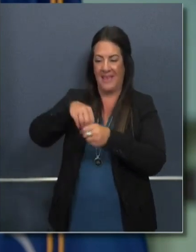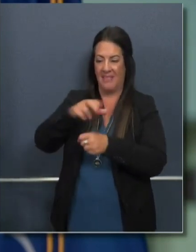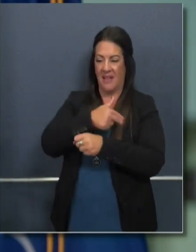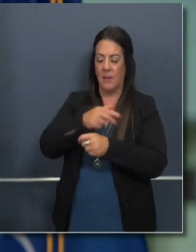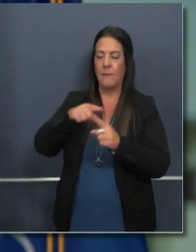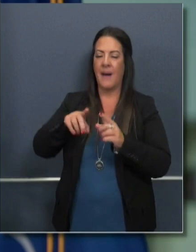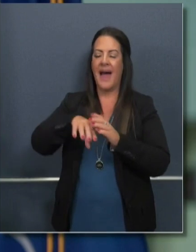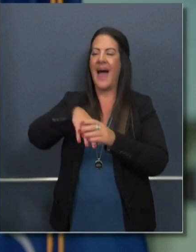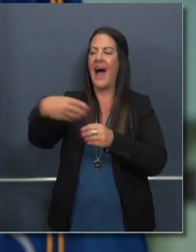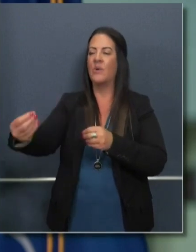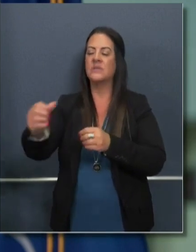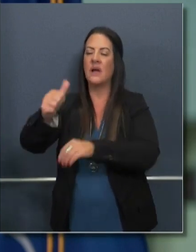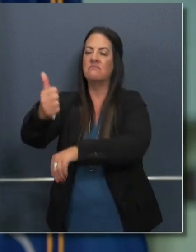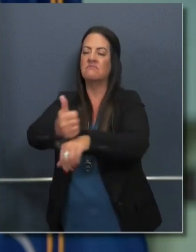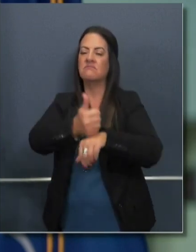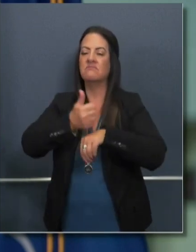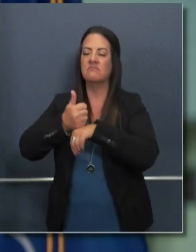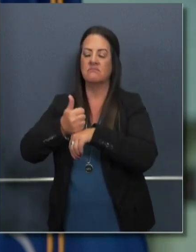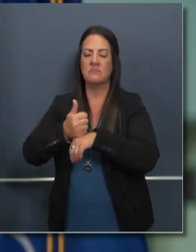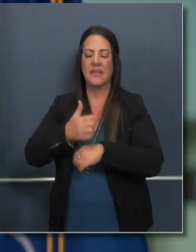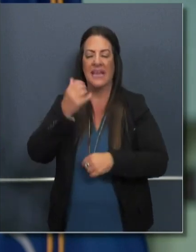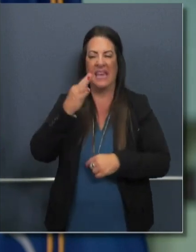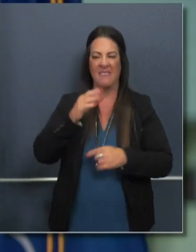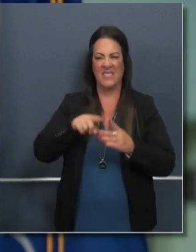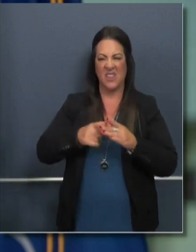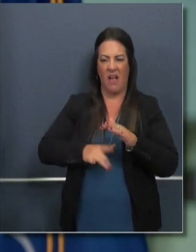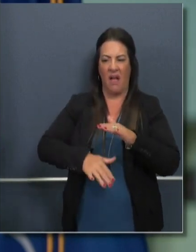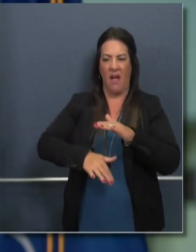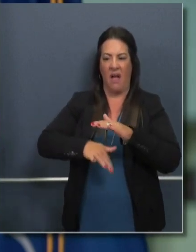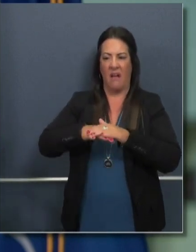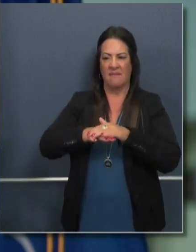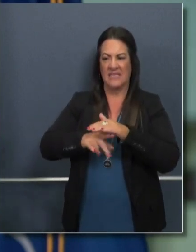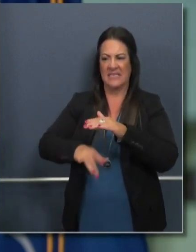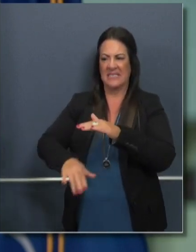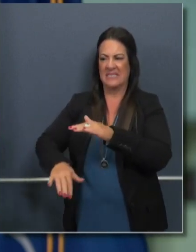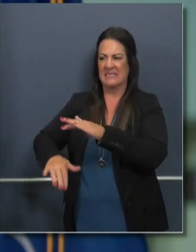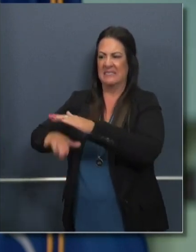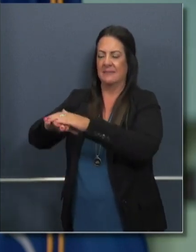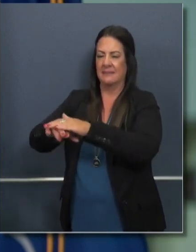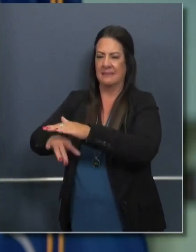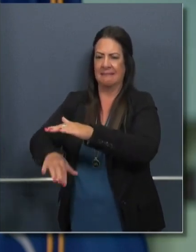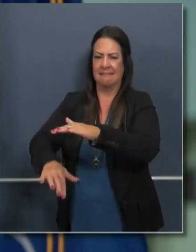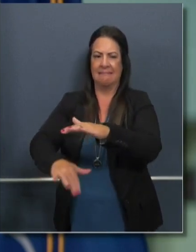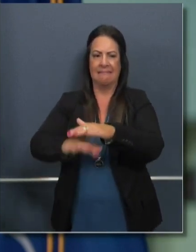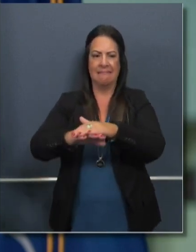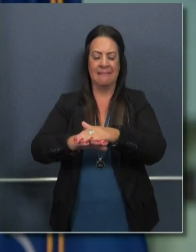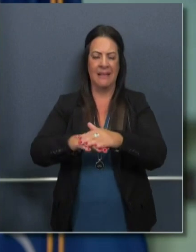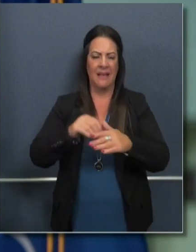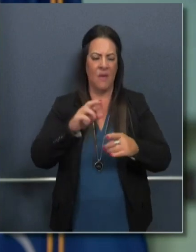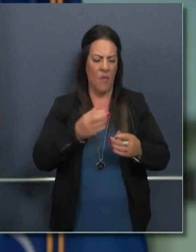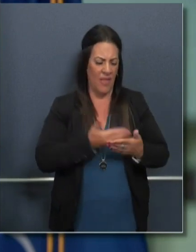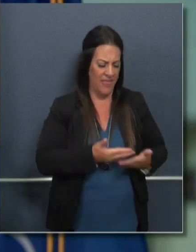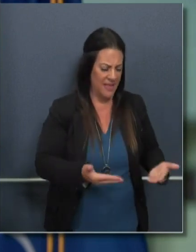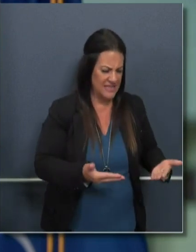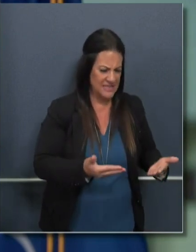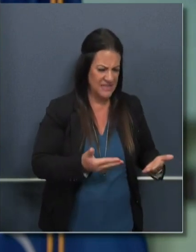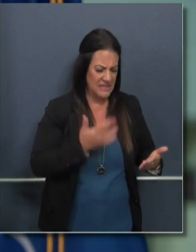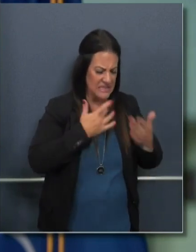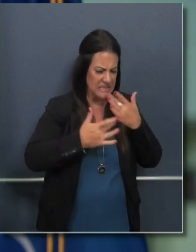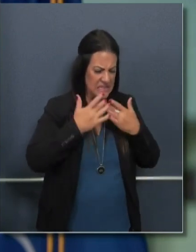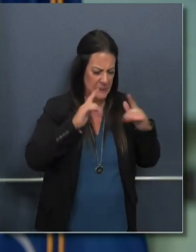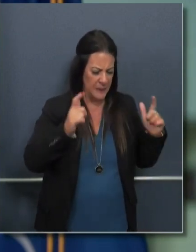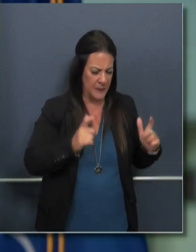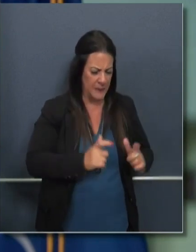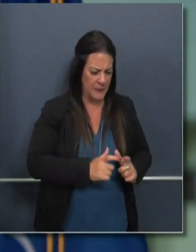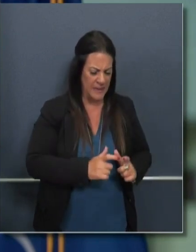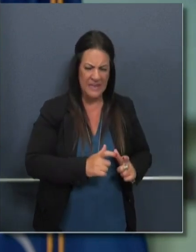that starts to get capped and we start to see movement, we start to see resource depletion, resource constraints,